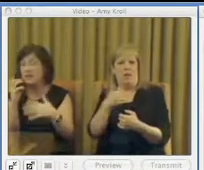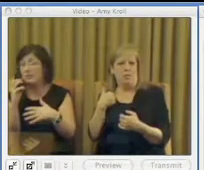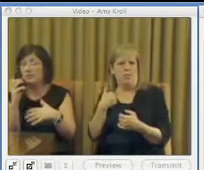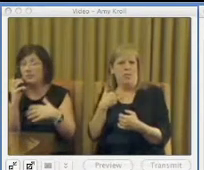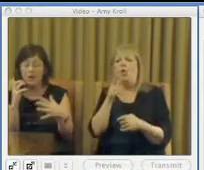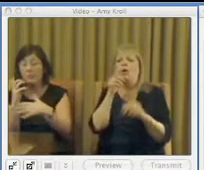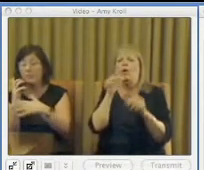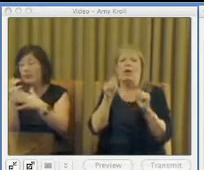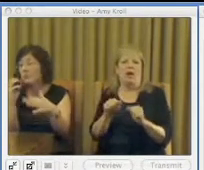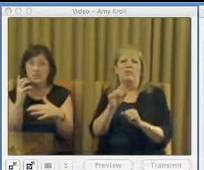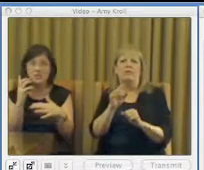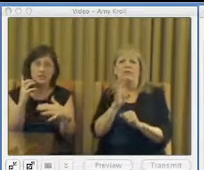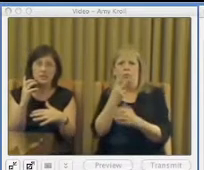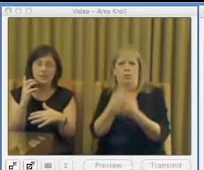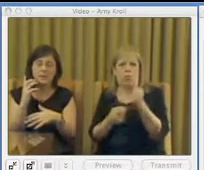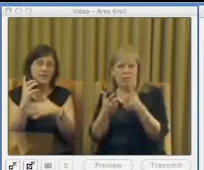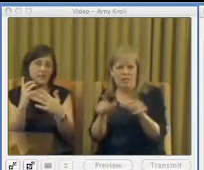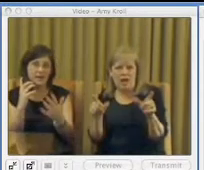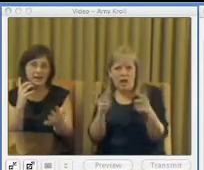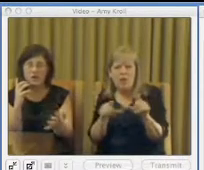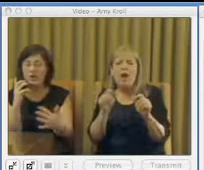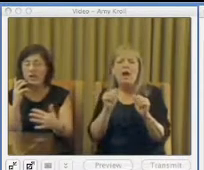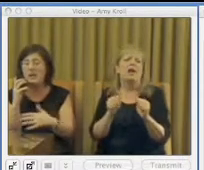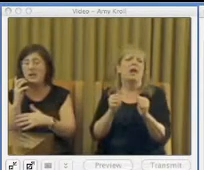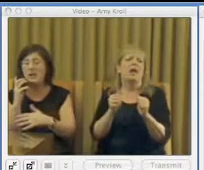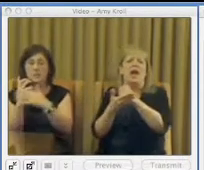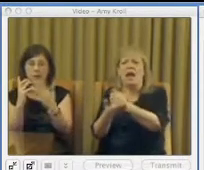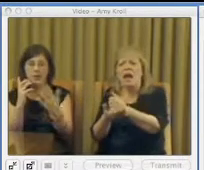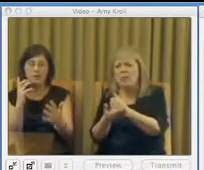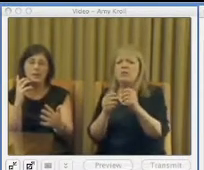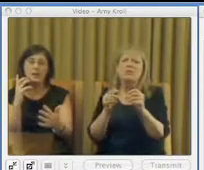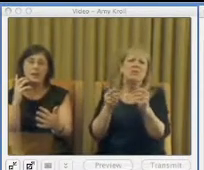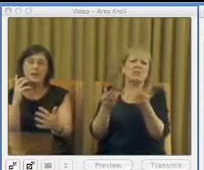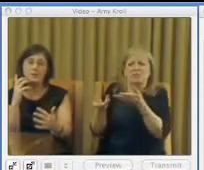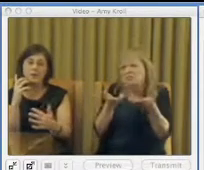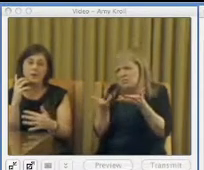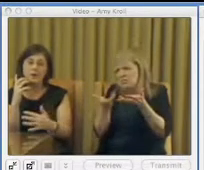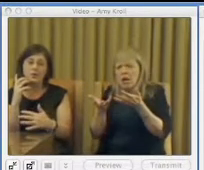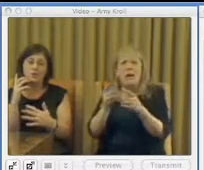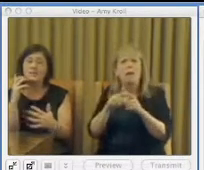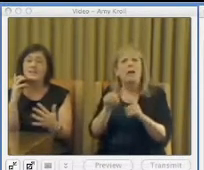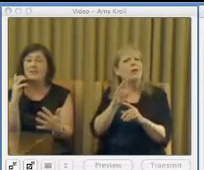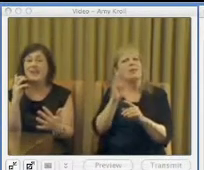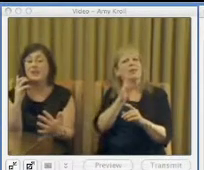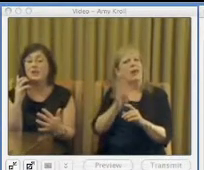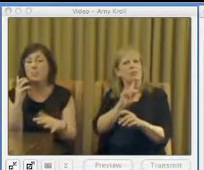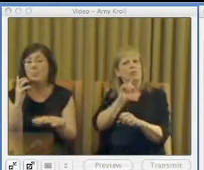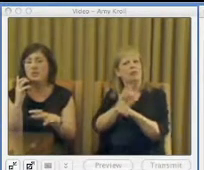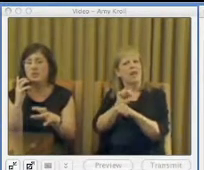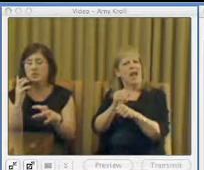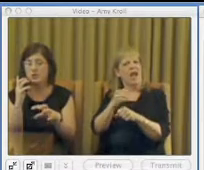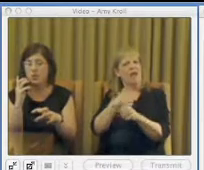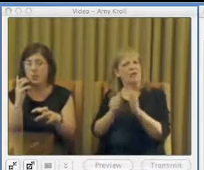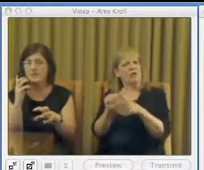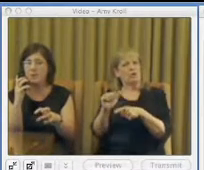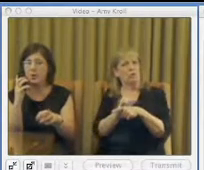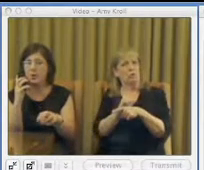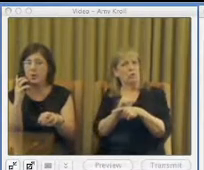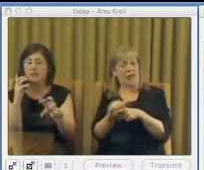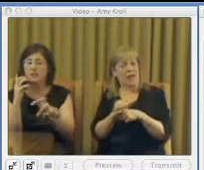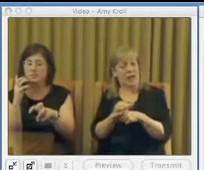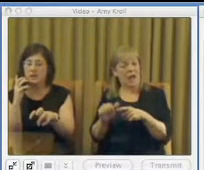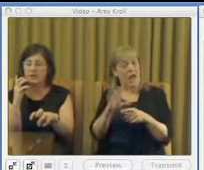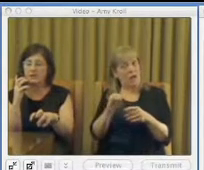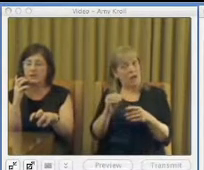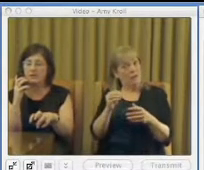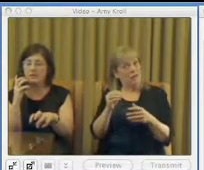able to use both the languages, and they would help their community, but they might never have had any training, or they might not necessarily have the competence to